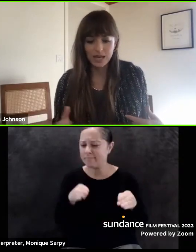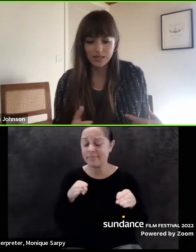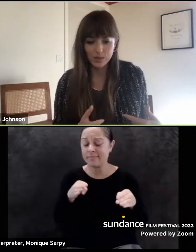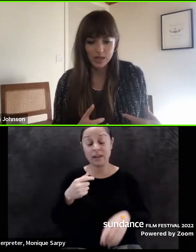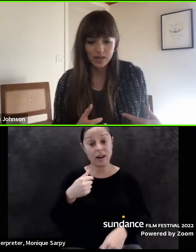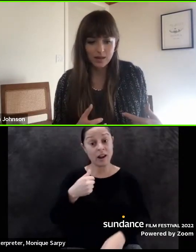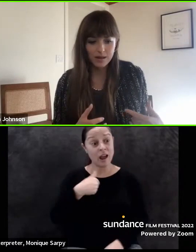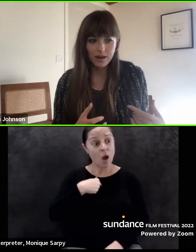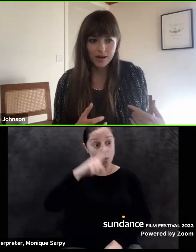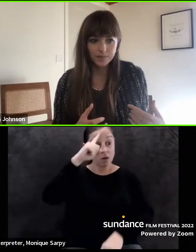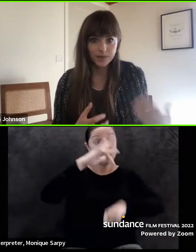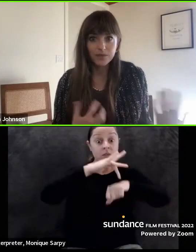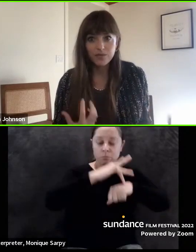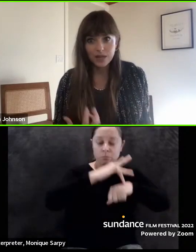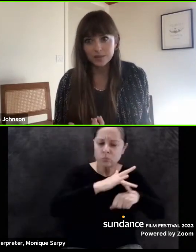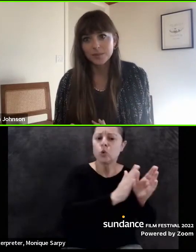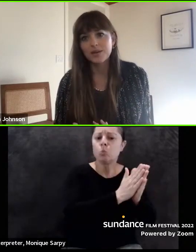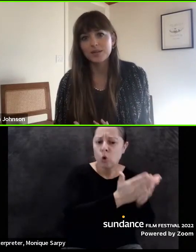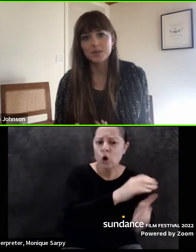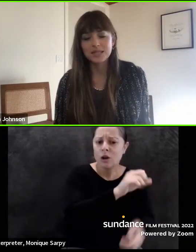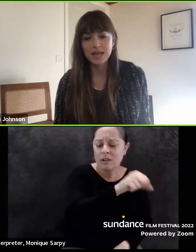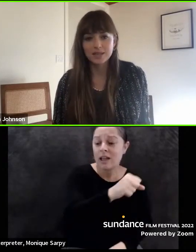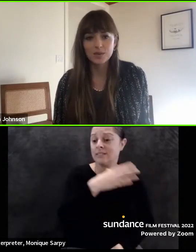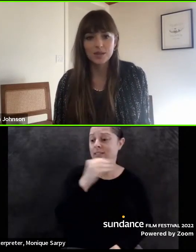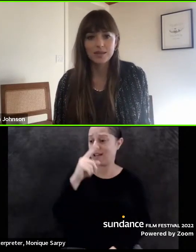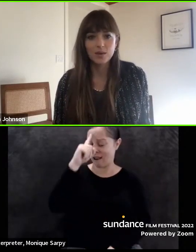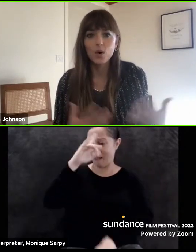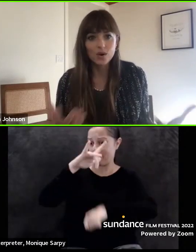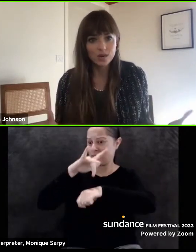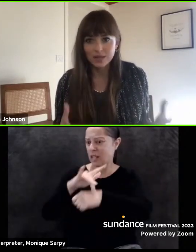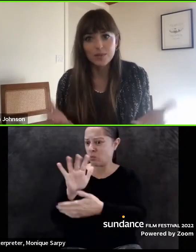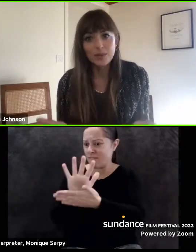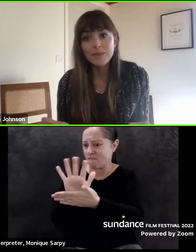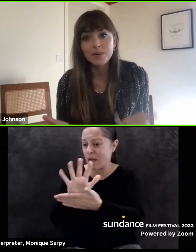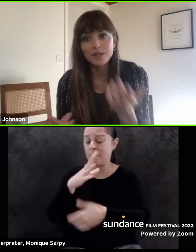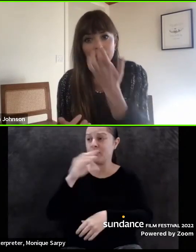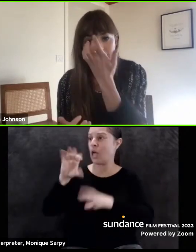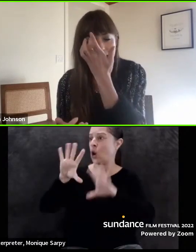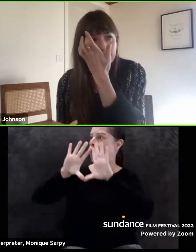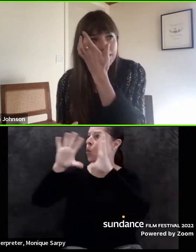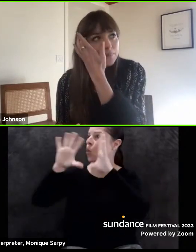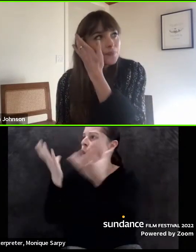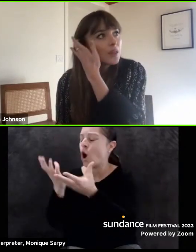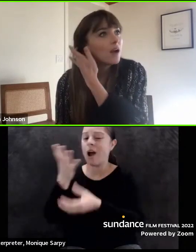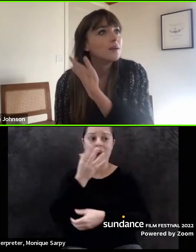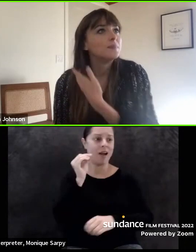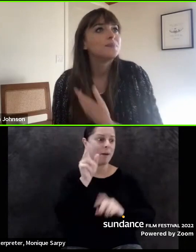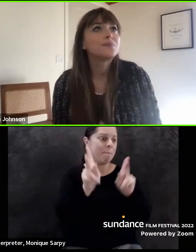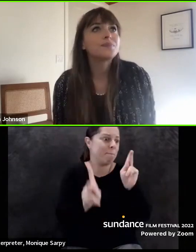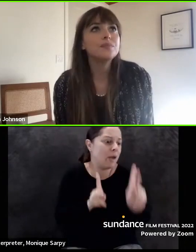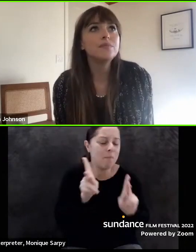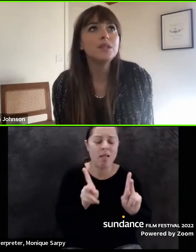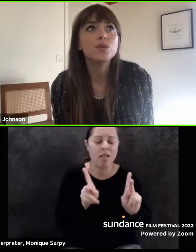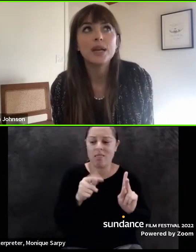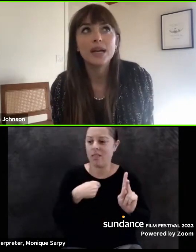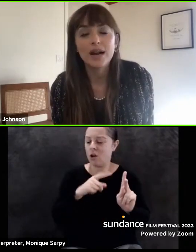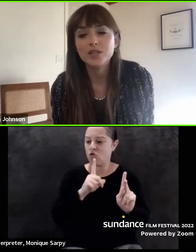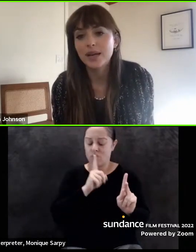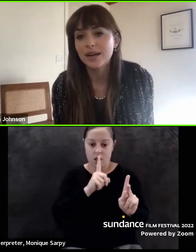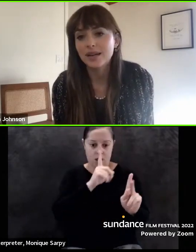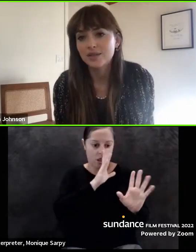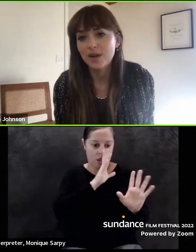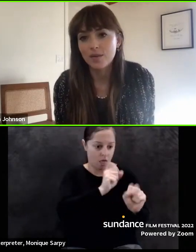was obsessed with film, and I was obsessed with the world and with people. And so